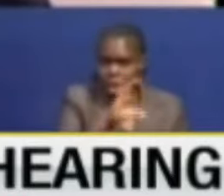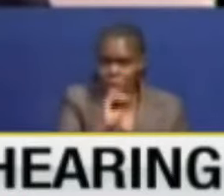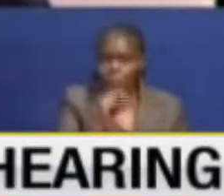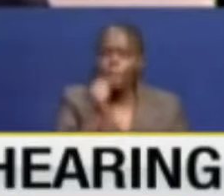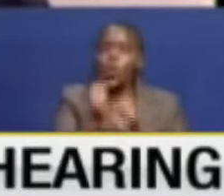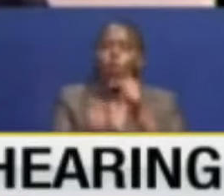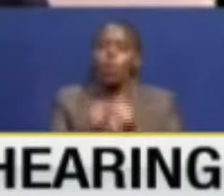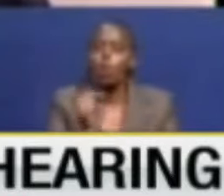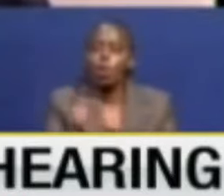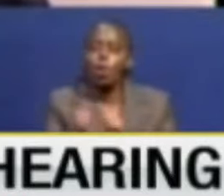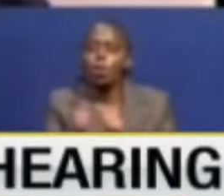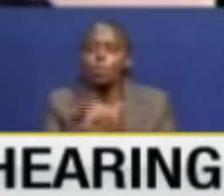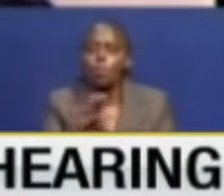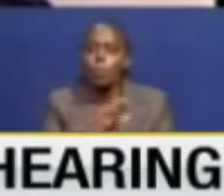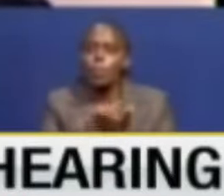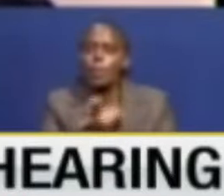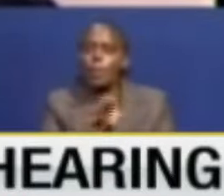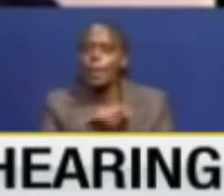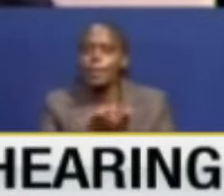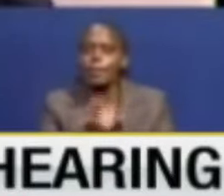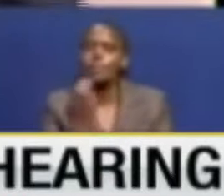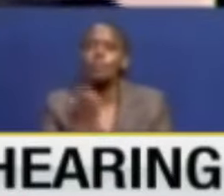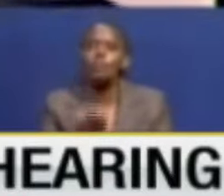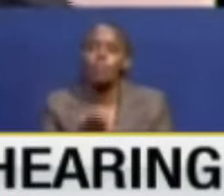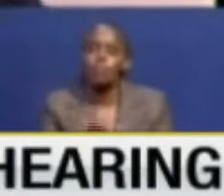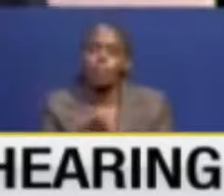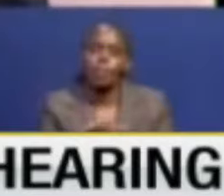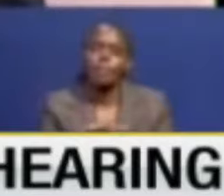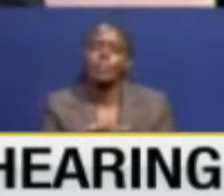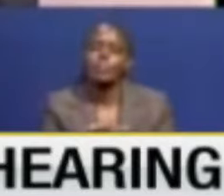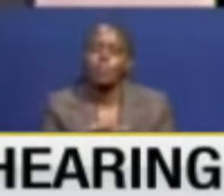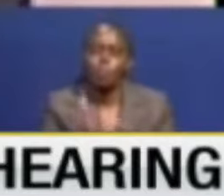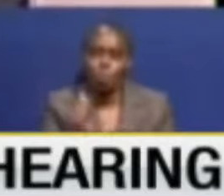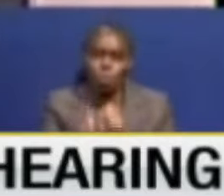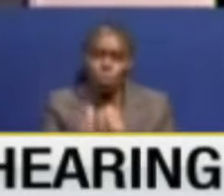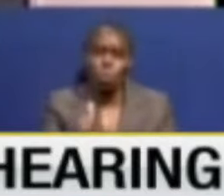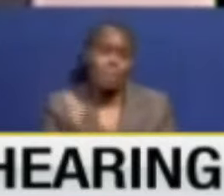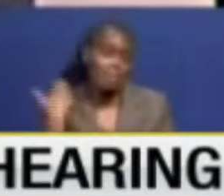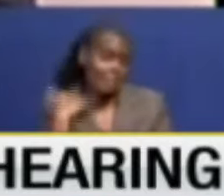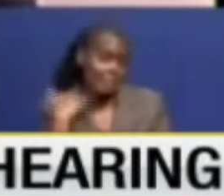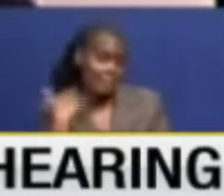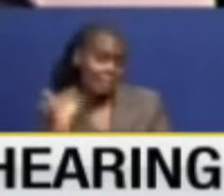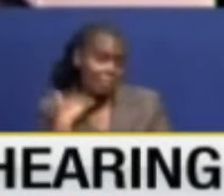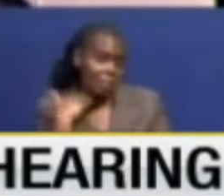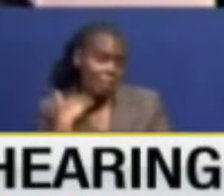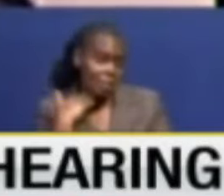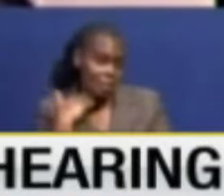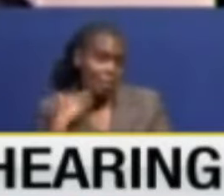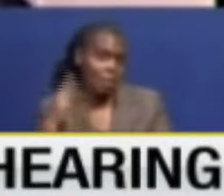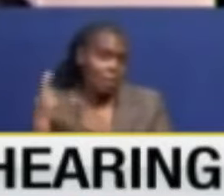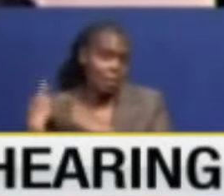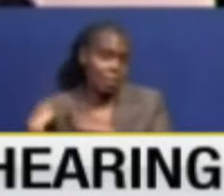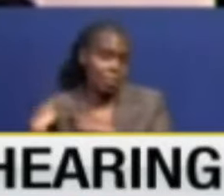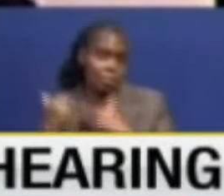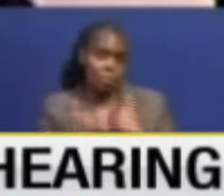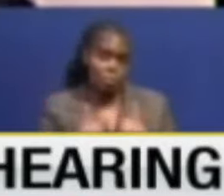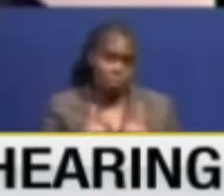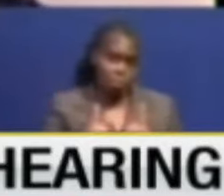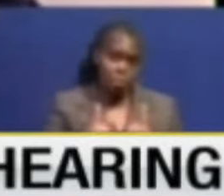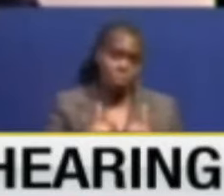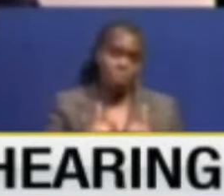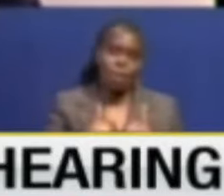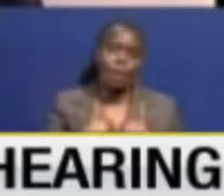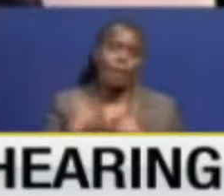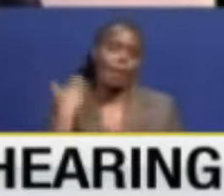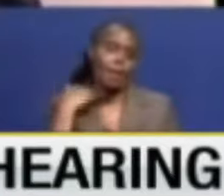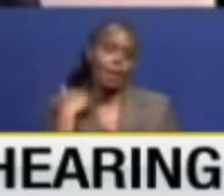proceed on the basis of evidence that has criminal liability, that has